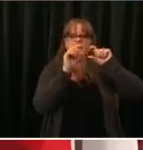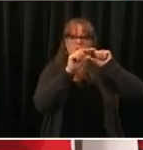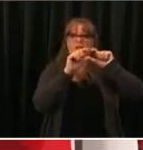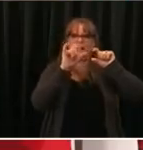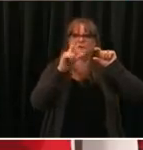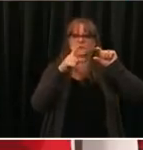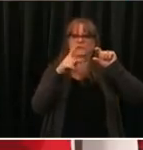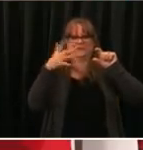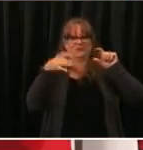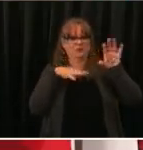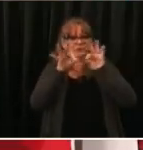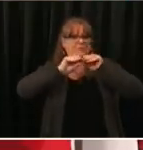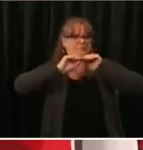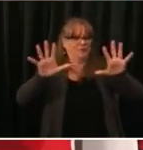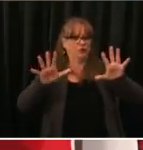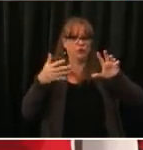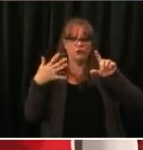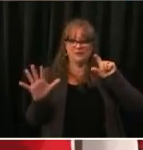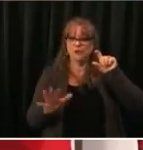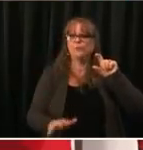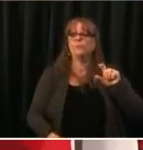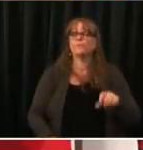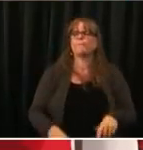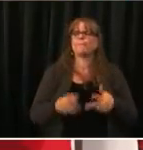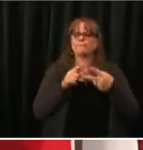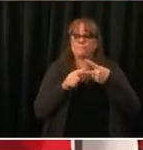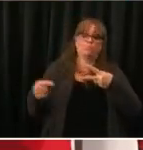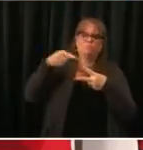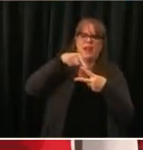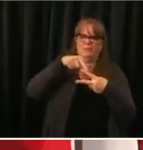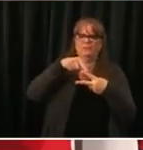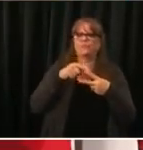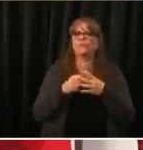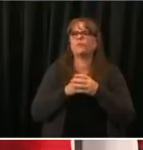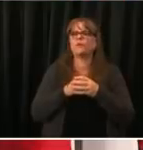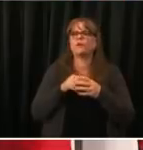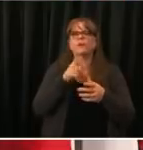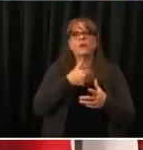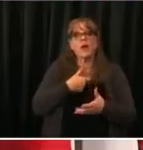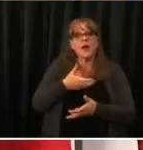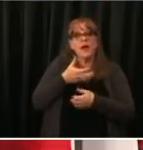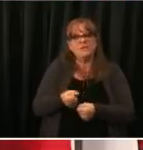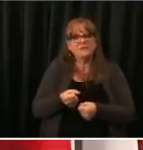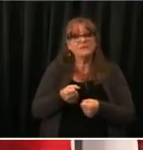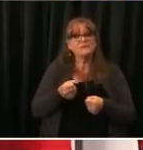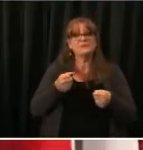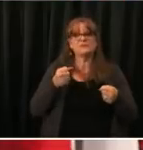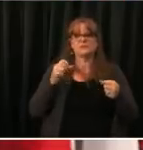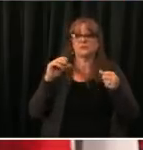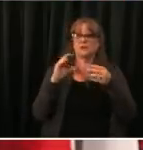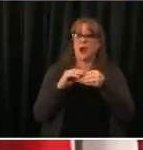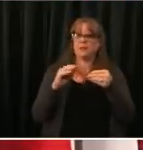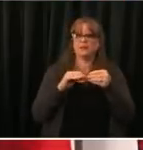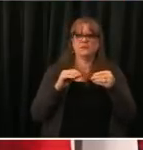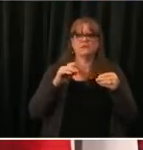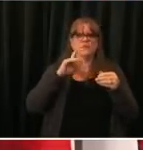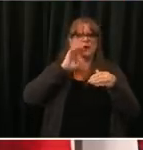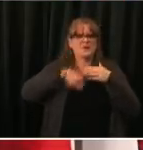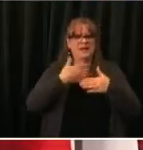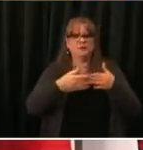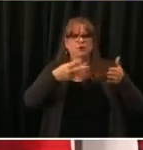We have a great deal of confidence in the guidance we're issuing now for February for the next few weeks. It is likely that the